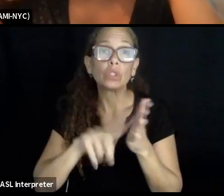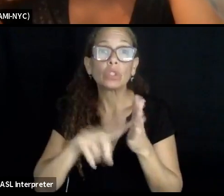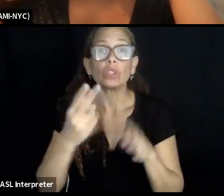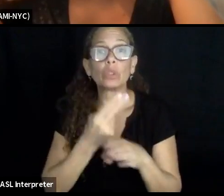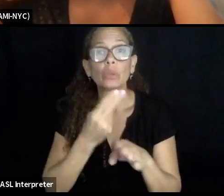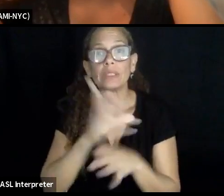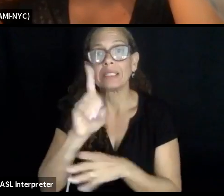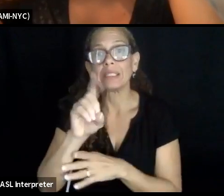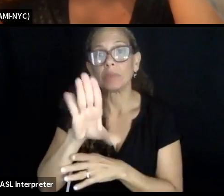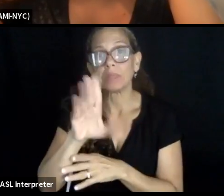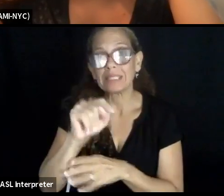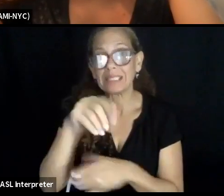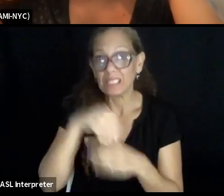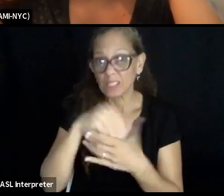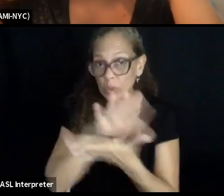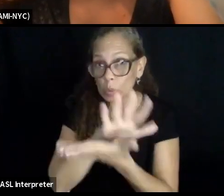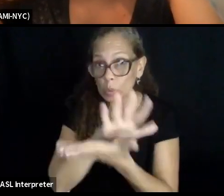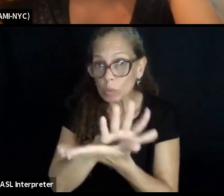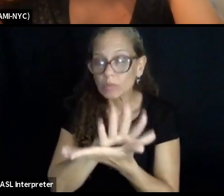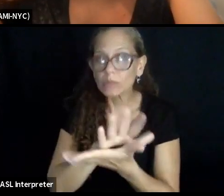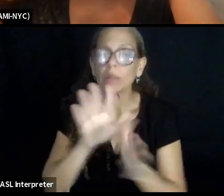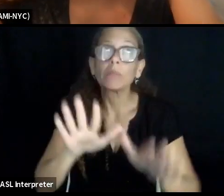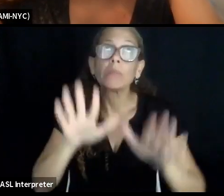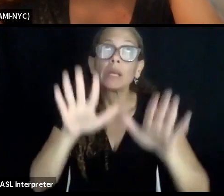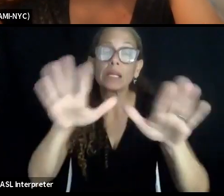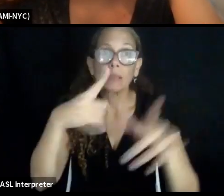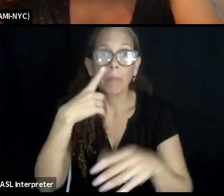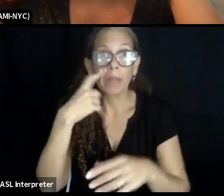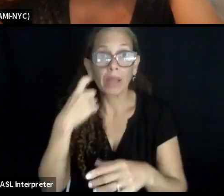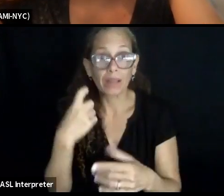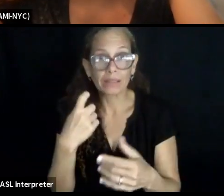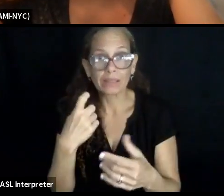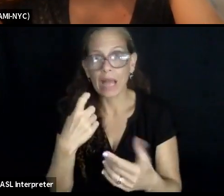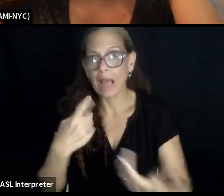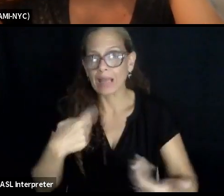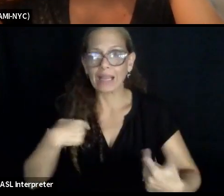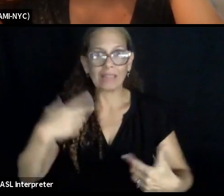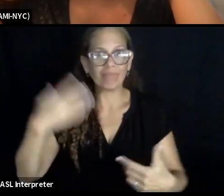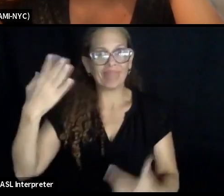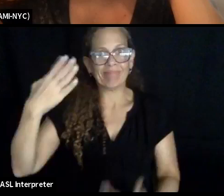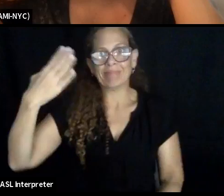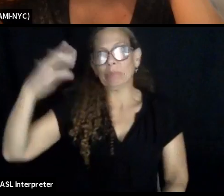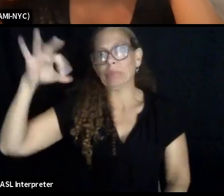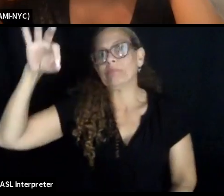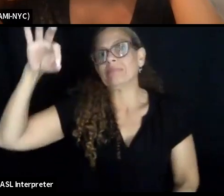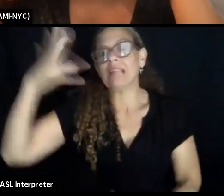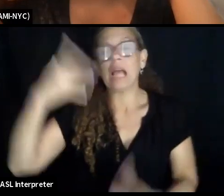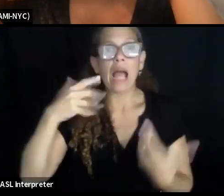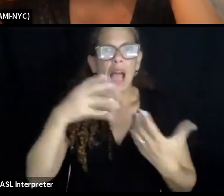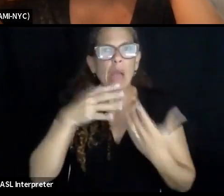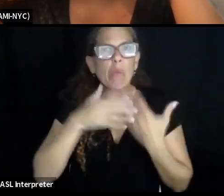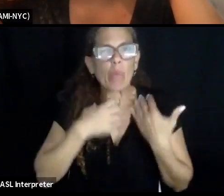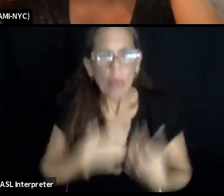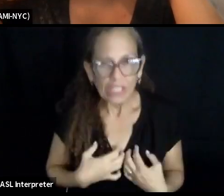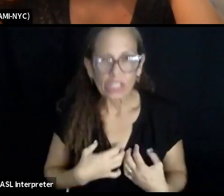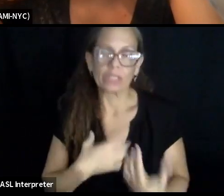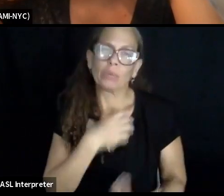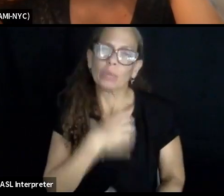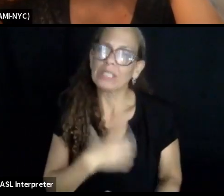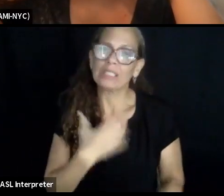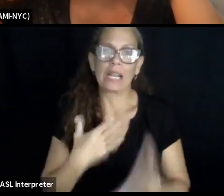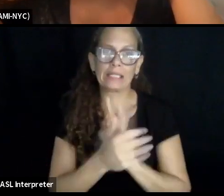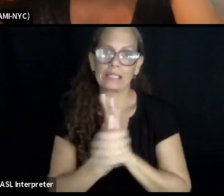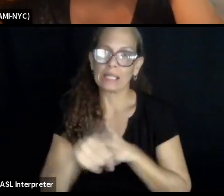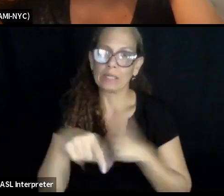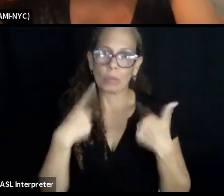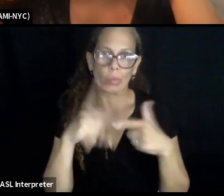schools, which I think is so amazing, because if I can get on my soapbox for a minute, I wish I had these skills when I was younger so that